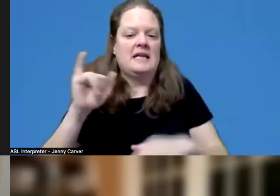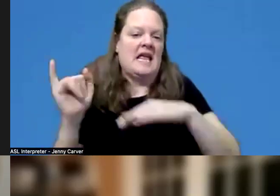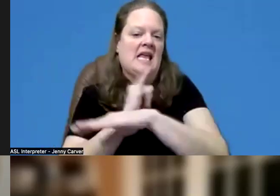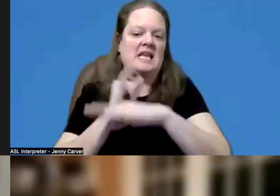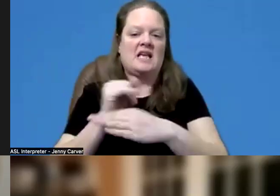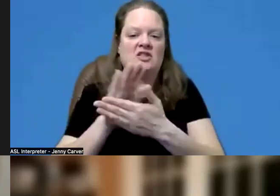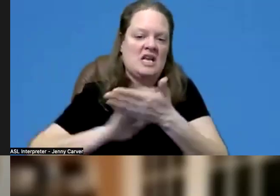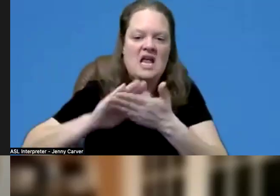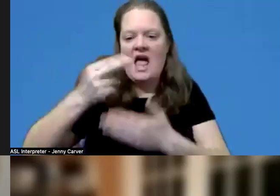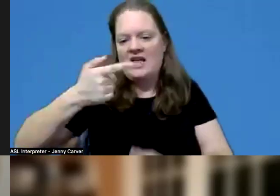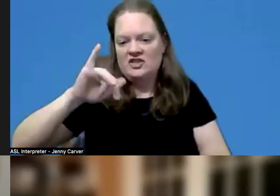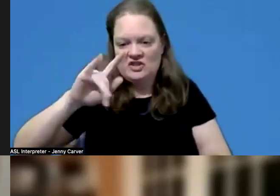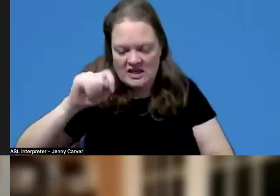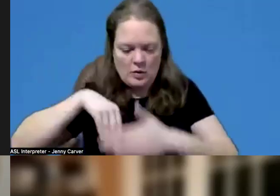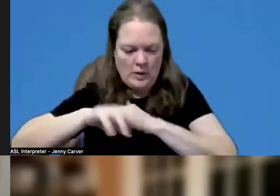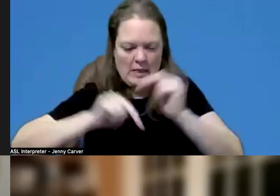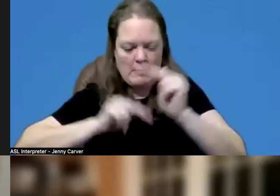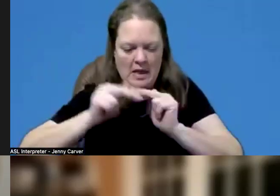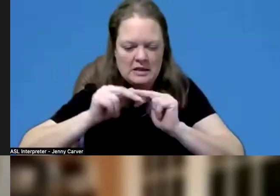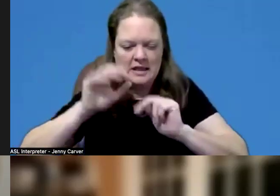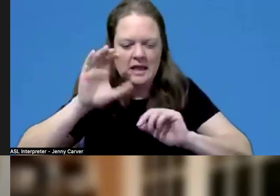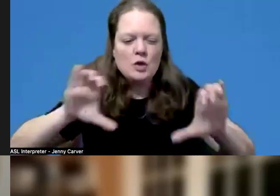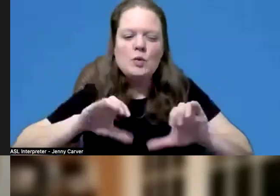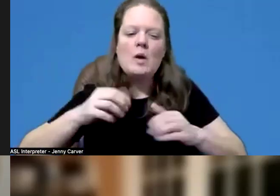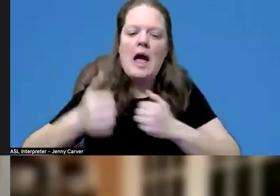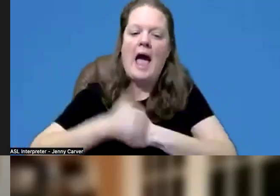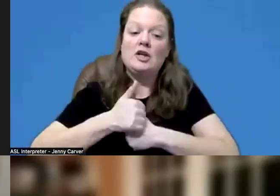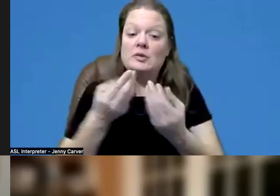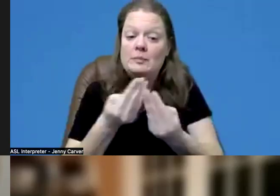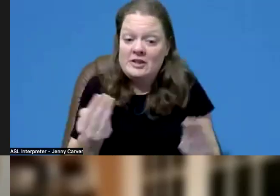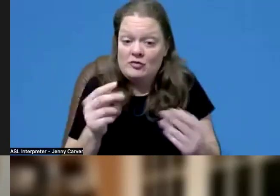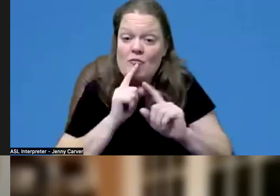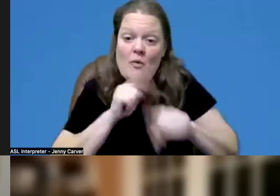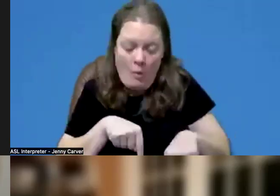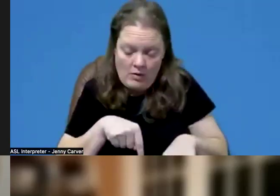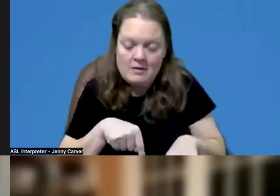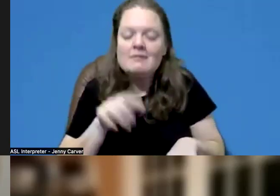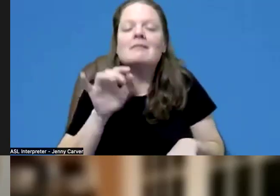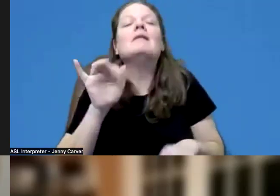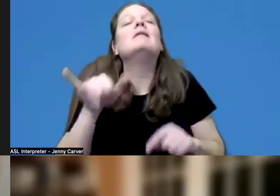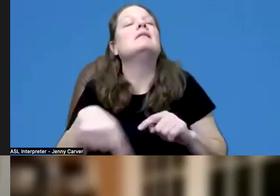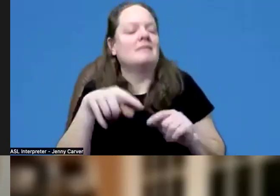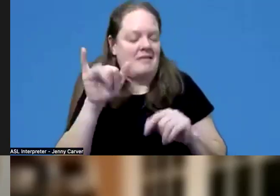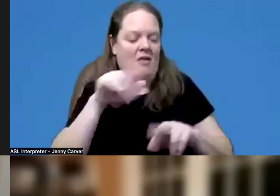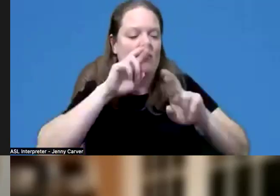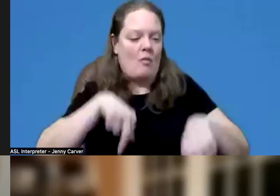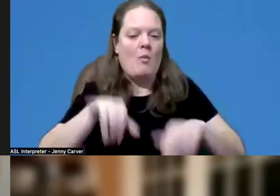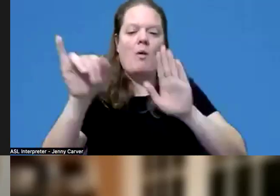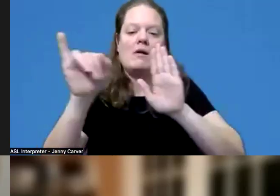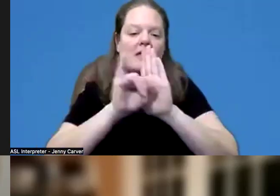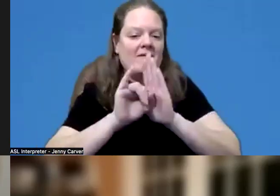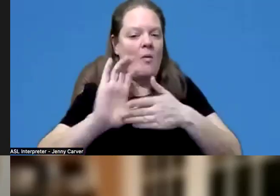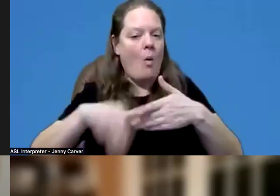building and conduct a hazardous material report. In that hazardous material report, they identified all of